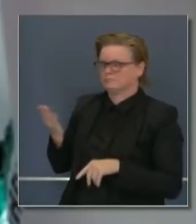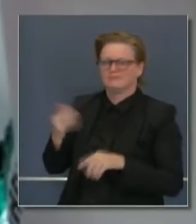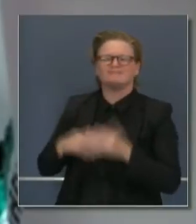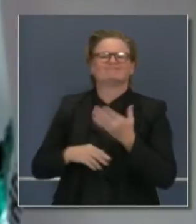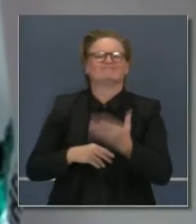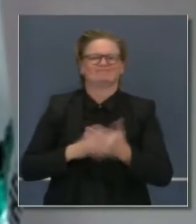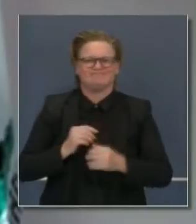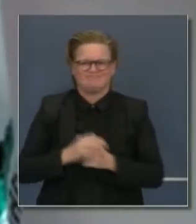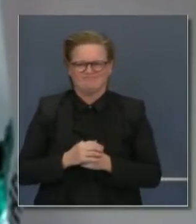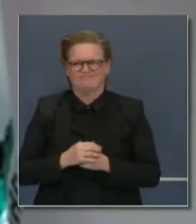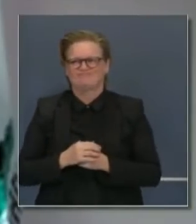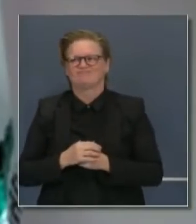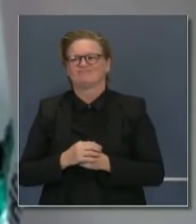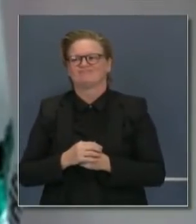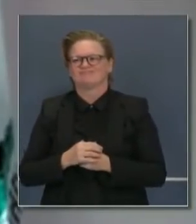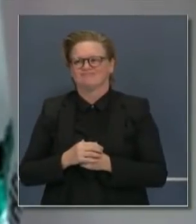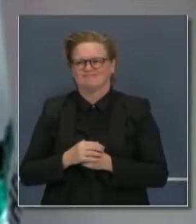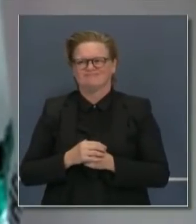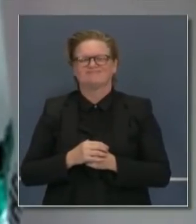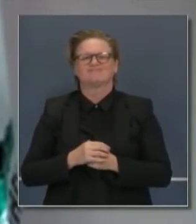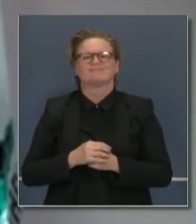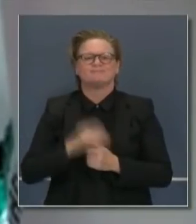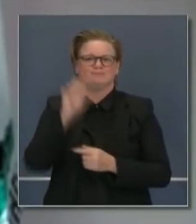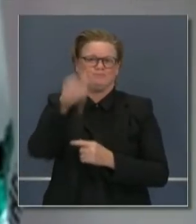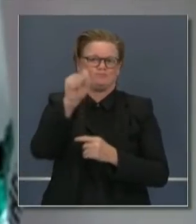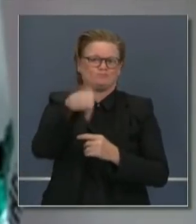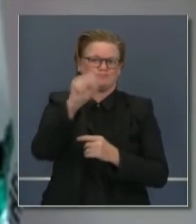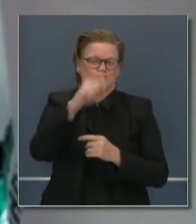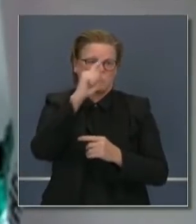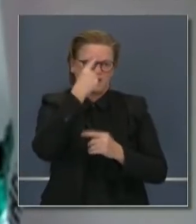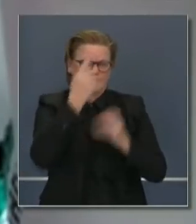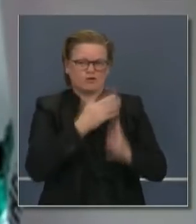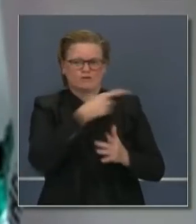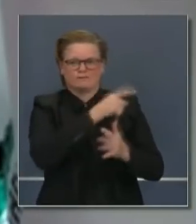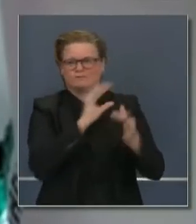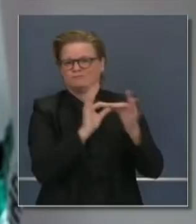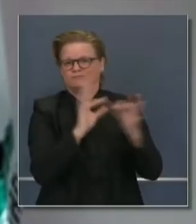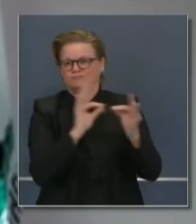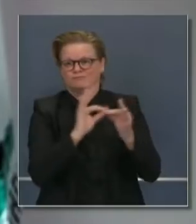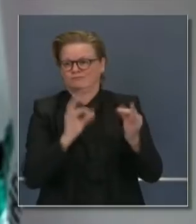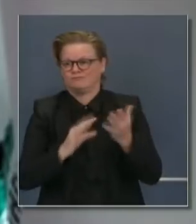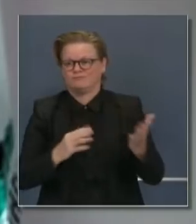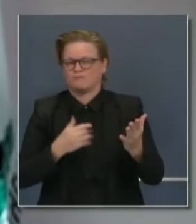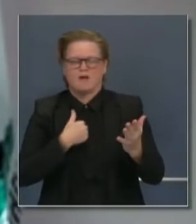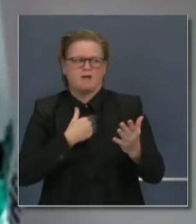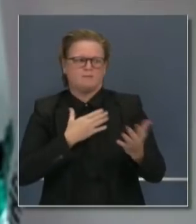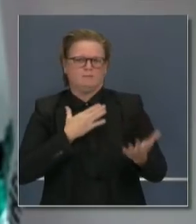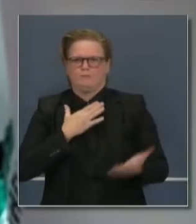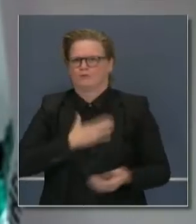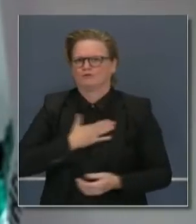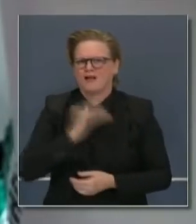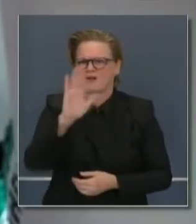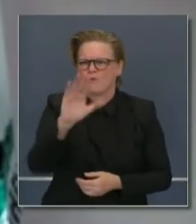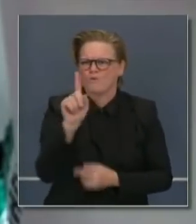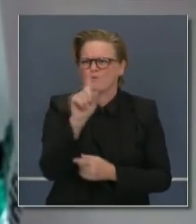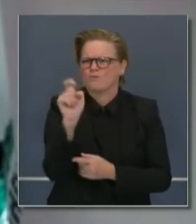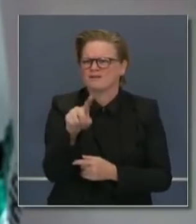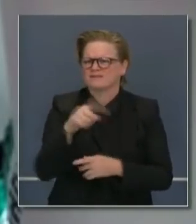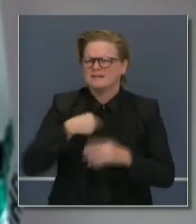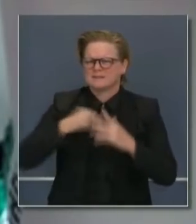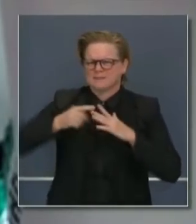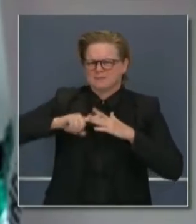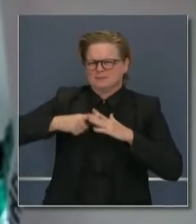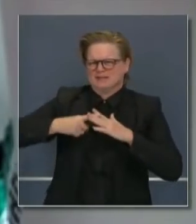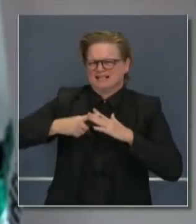Yeah, Governor, I think as you said, and I appreciate the question, and I just want to begin by saying